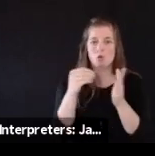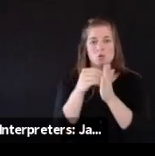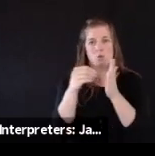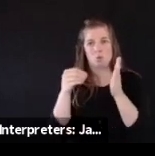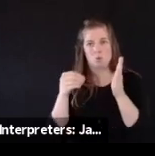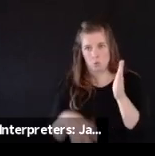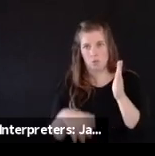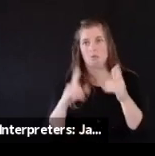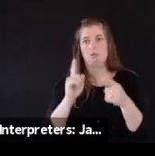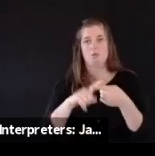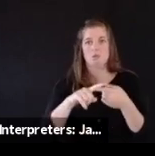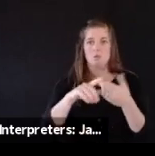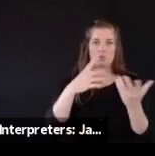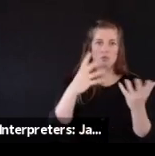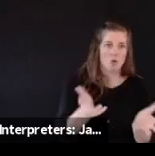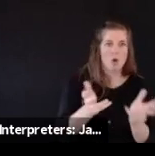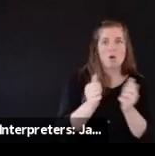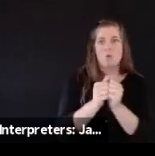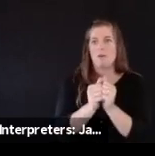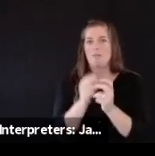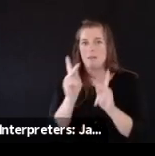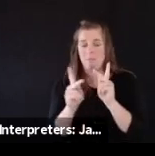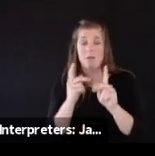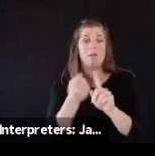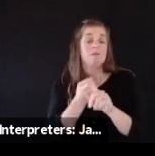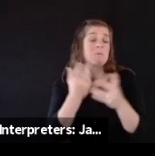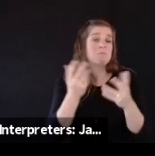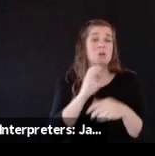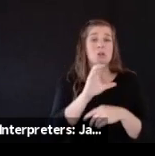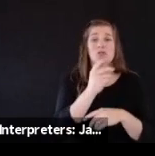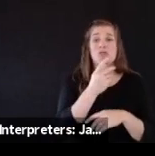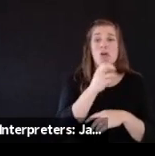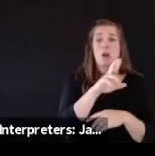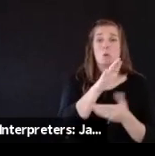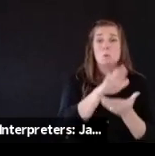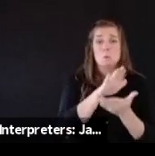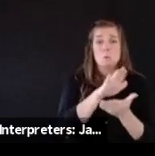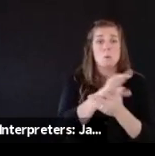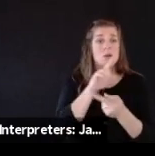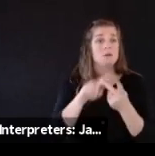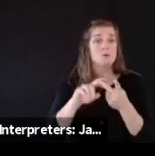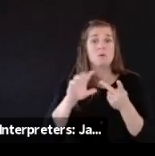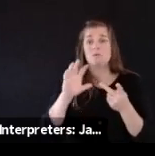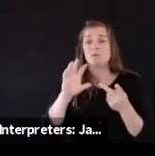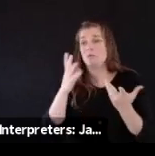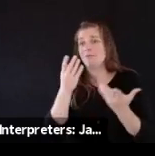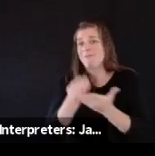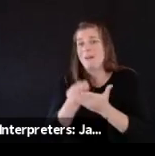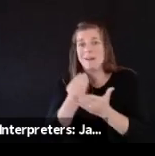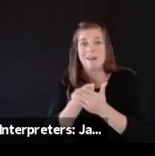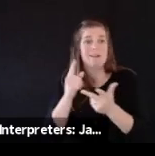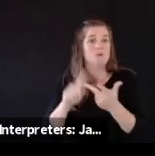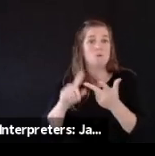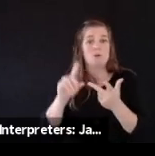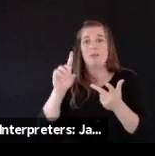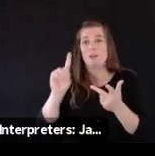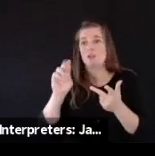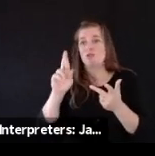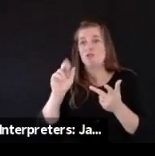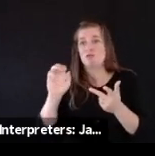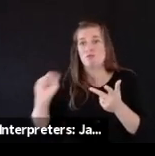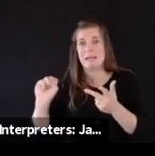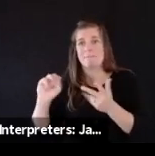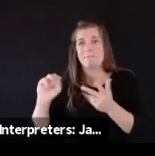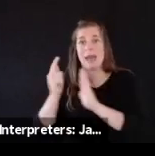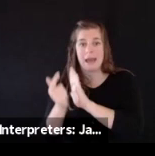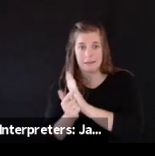on issues ranging from charter school funding to the DREAM Act. Democracy Prep scholars have registered thousands